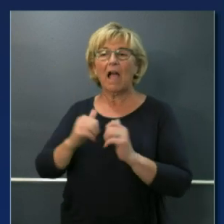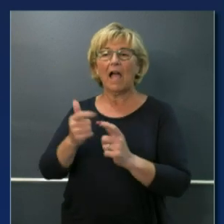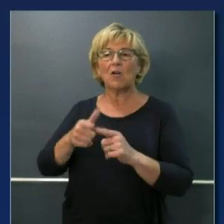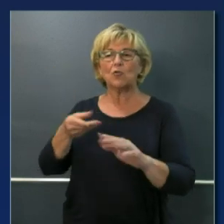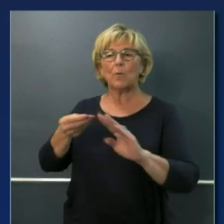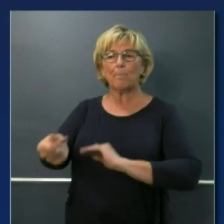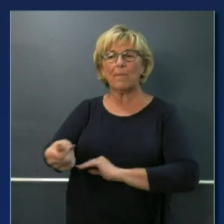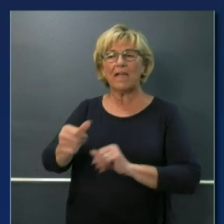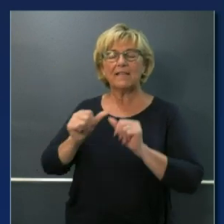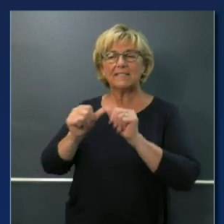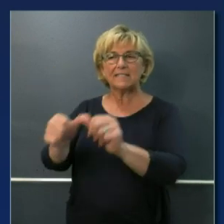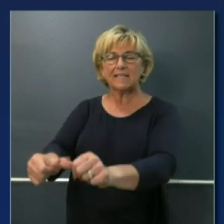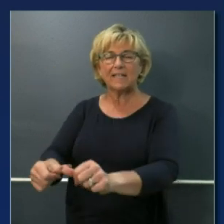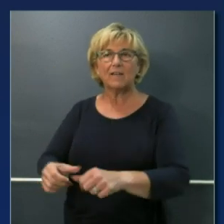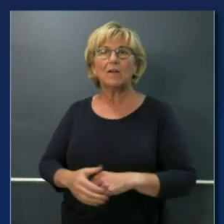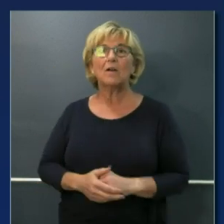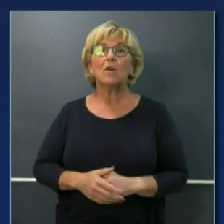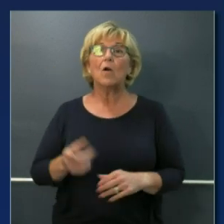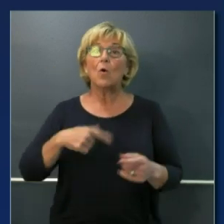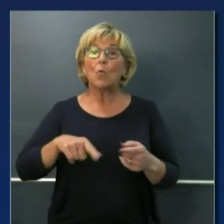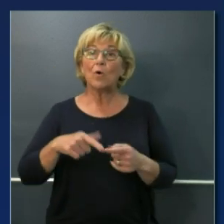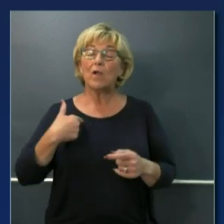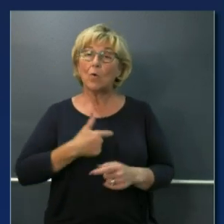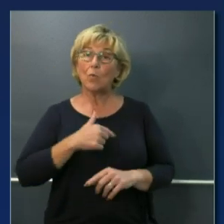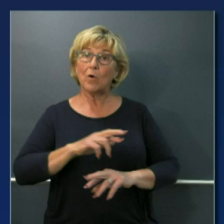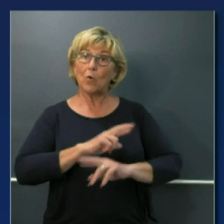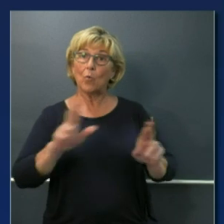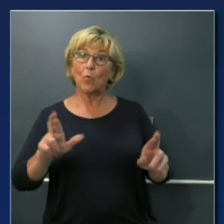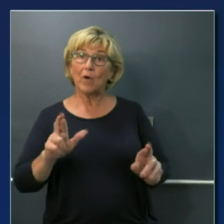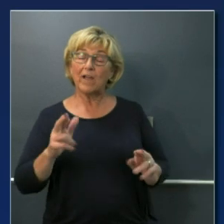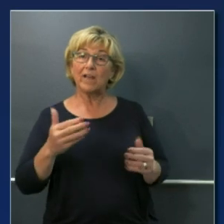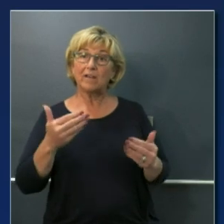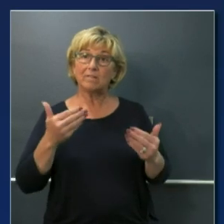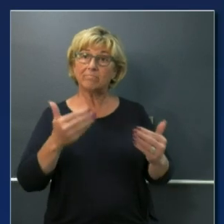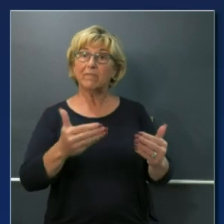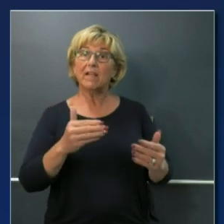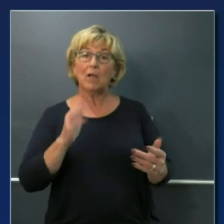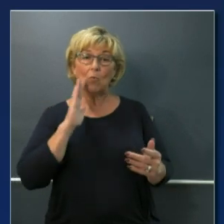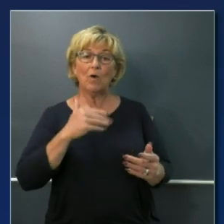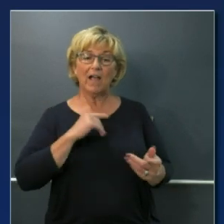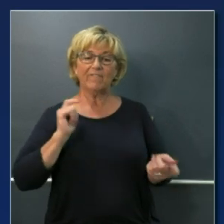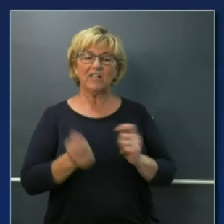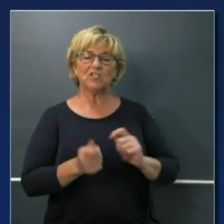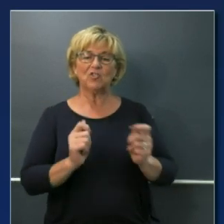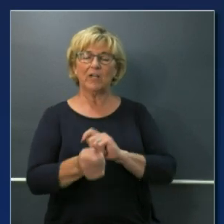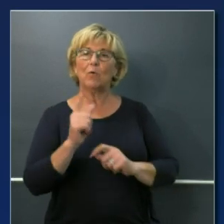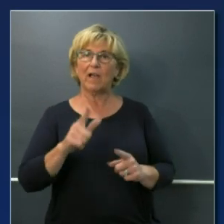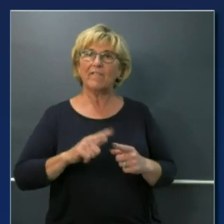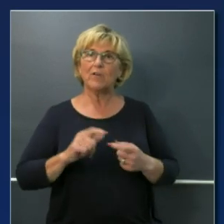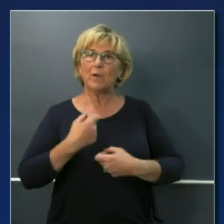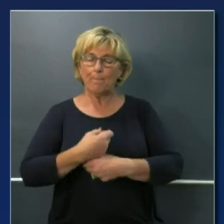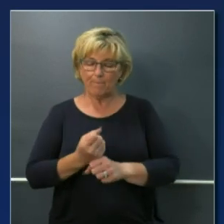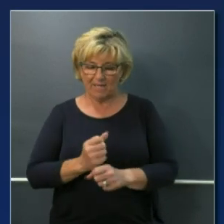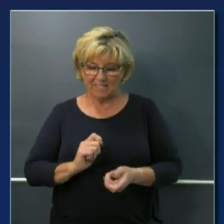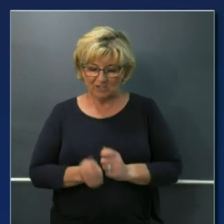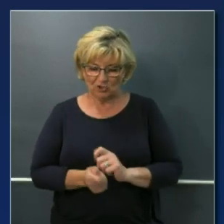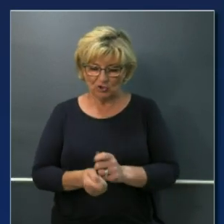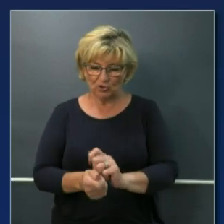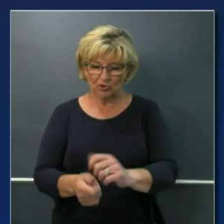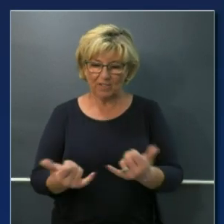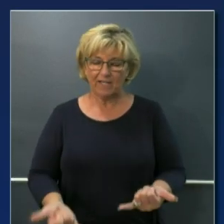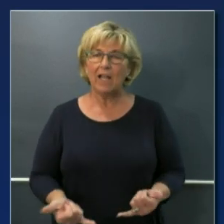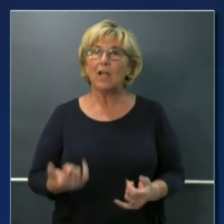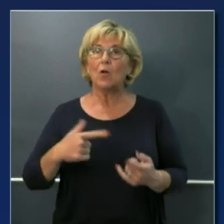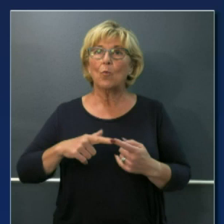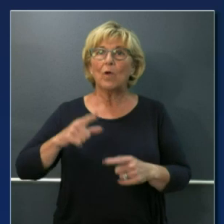risk workplaces now so that when we are ready in a few weeks, those changes will be in place. And when the data tells us the moment